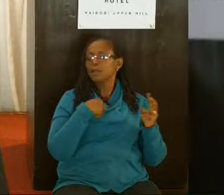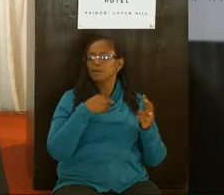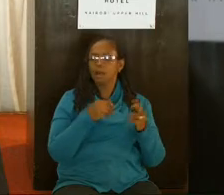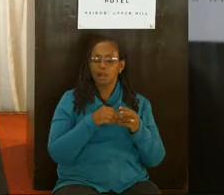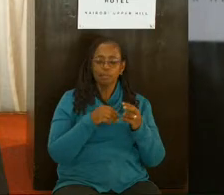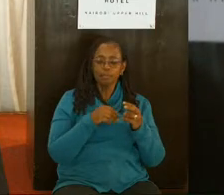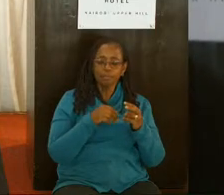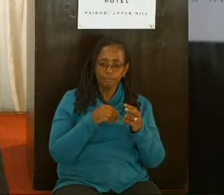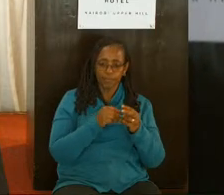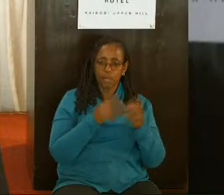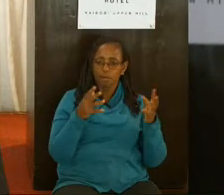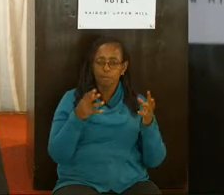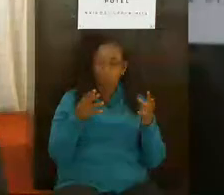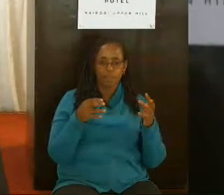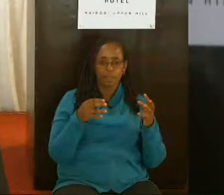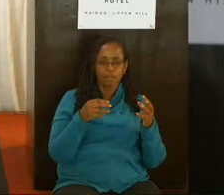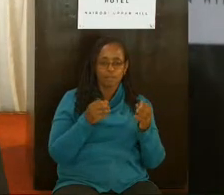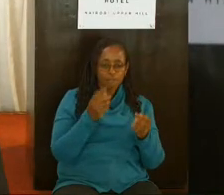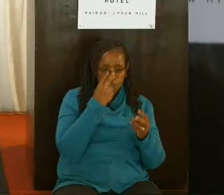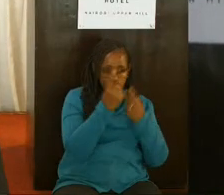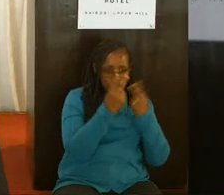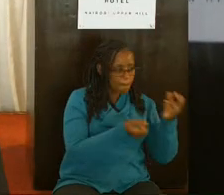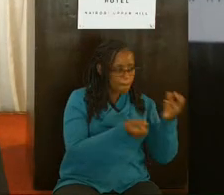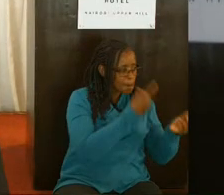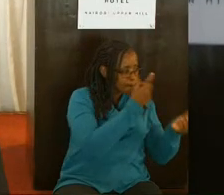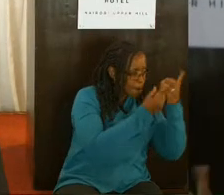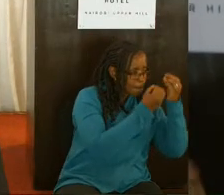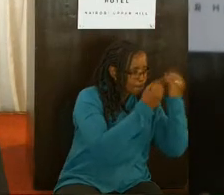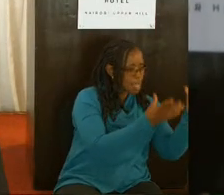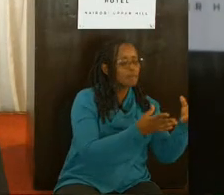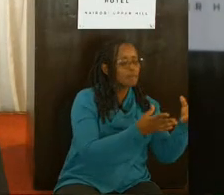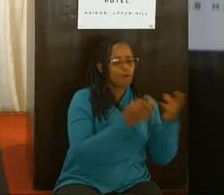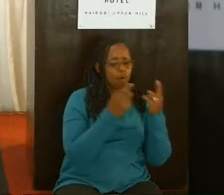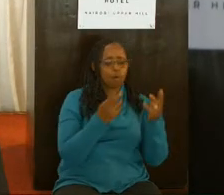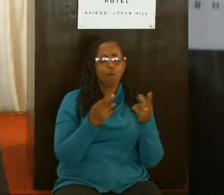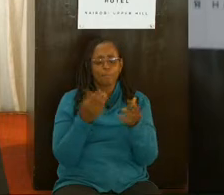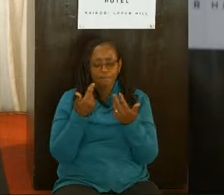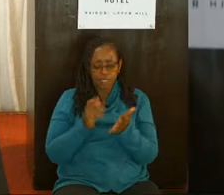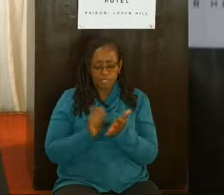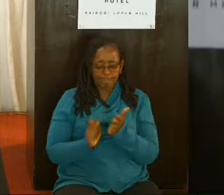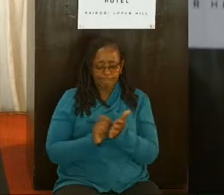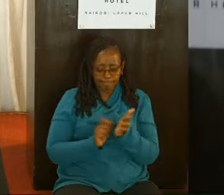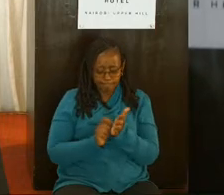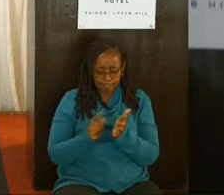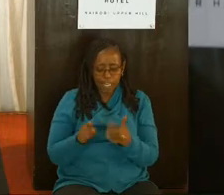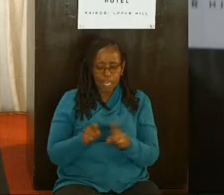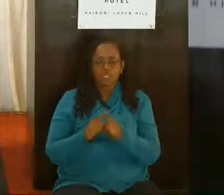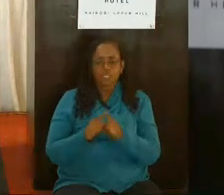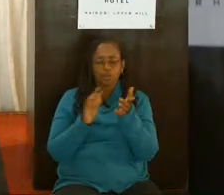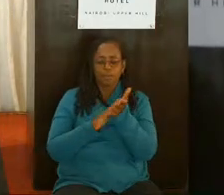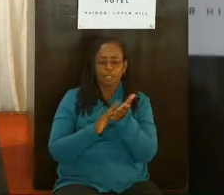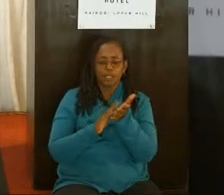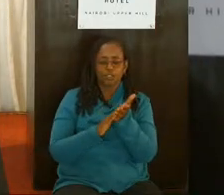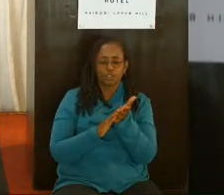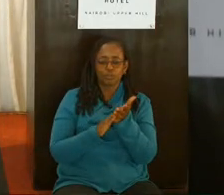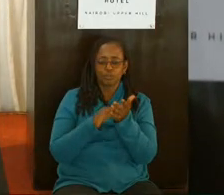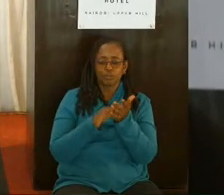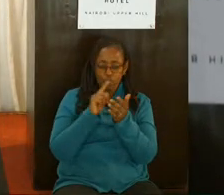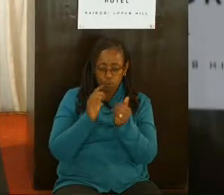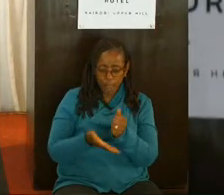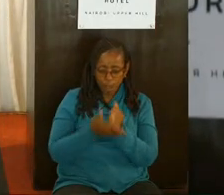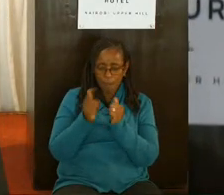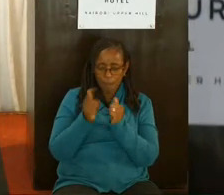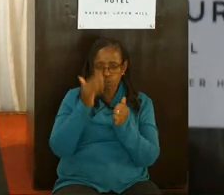come I hope that they are being noted down somewhere in terms of recommendations uh possibly feeding into the next steps